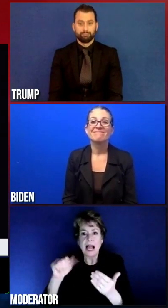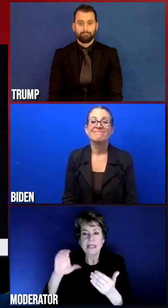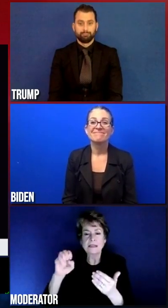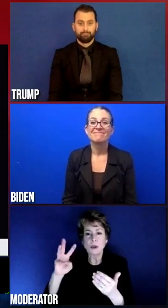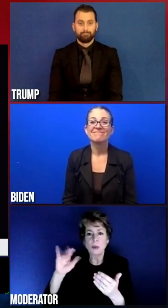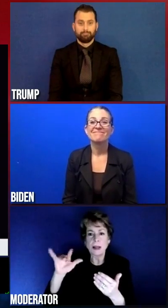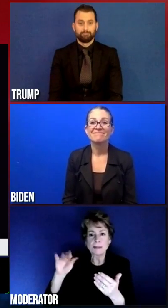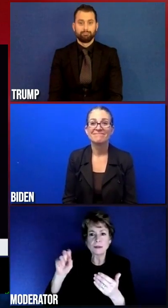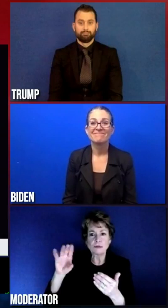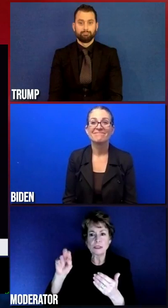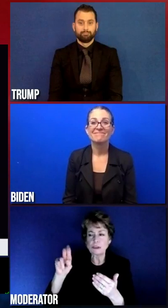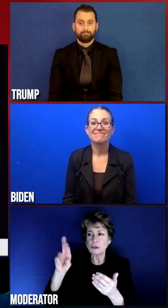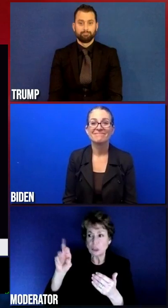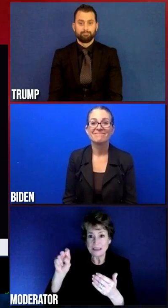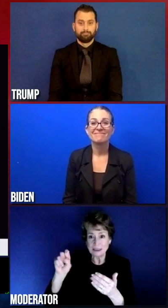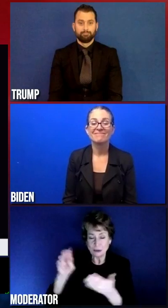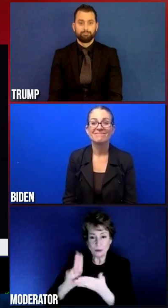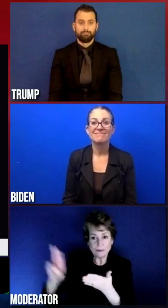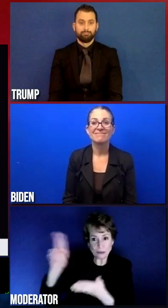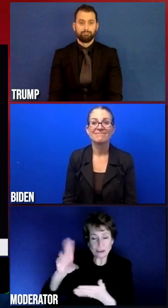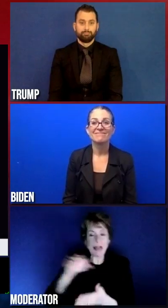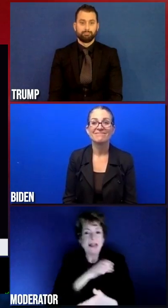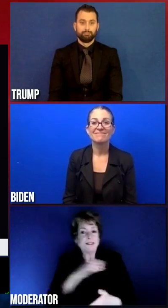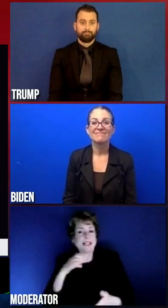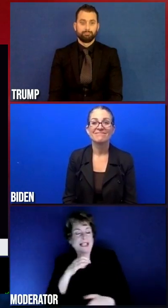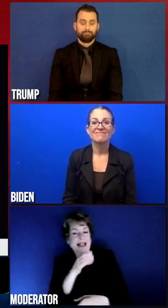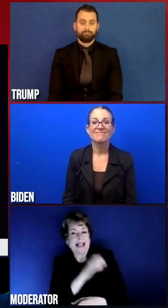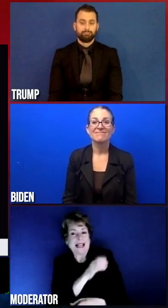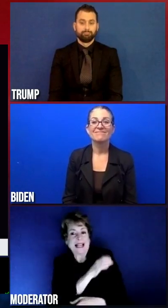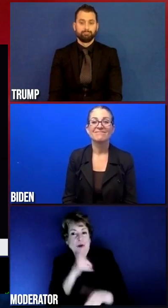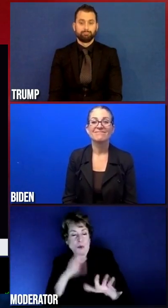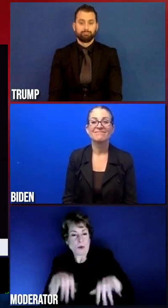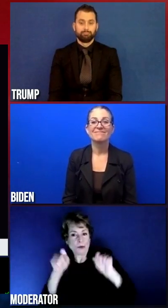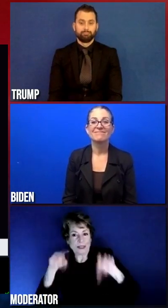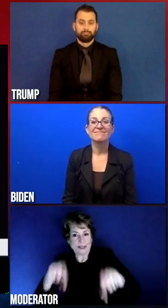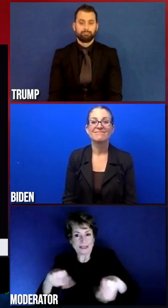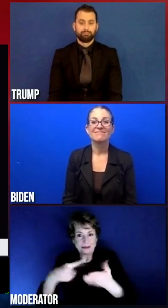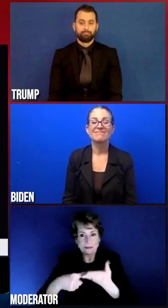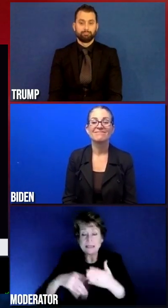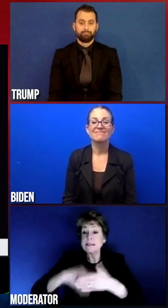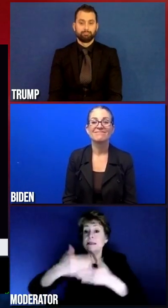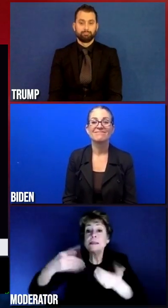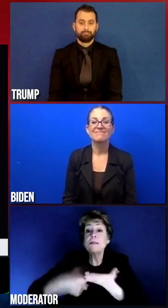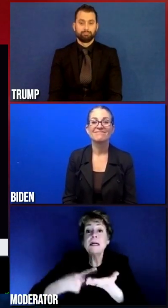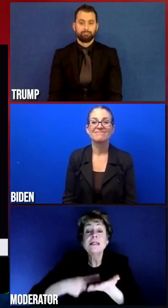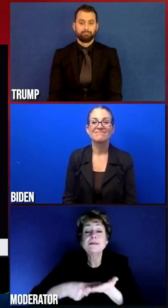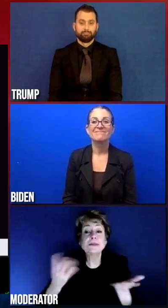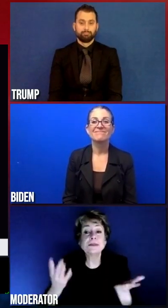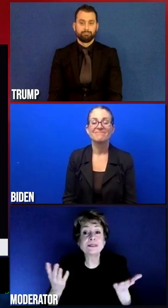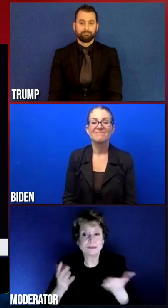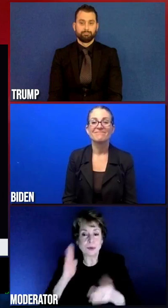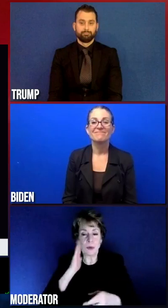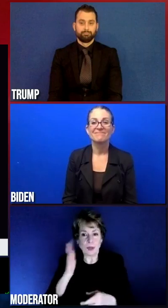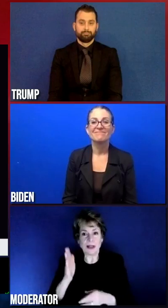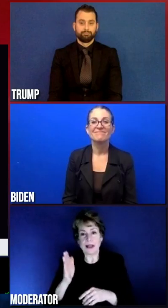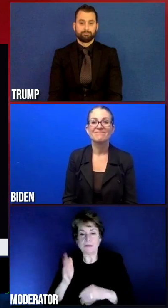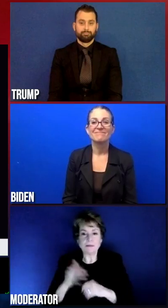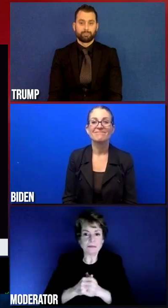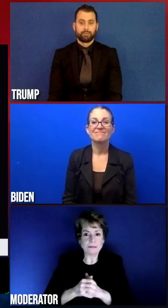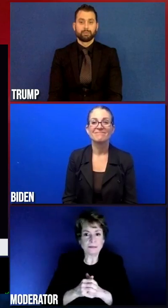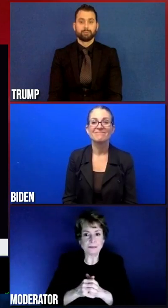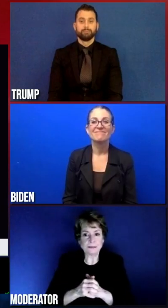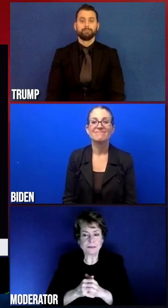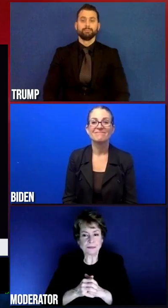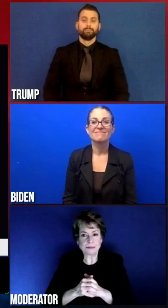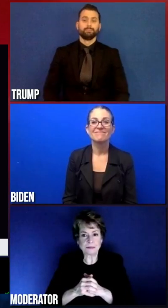Cleveland Clinic for hosting this event. The next debate, sponsored by the Commission on Presidential Debates, will be 1 week from tomorrow, October